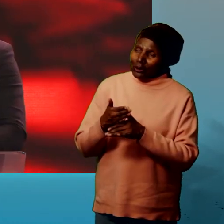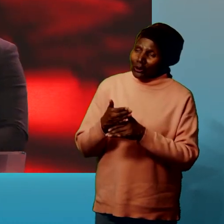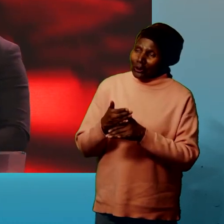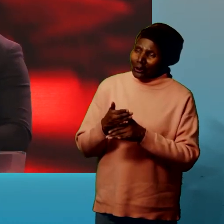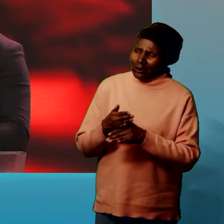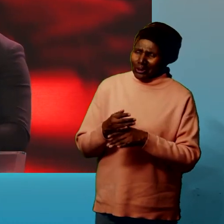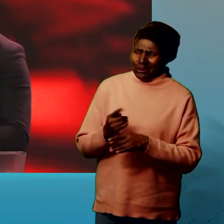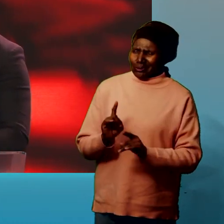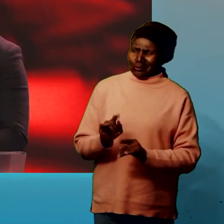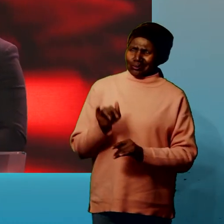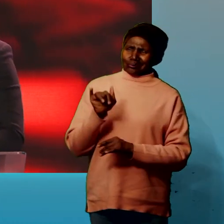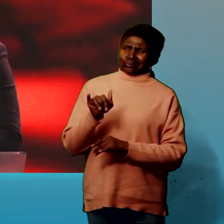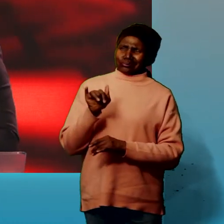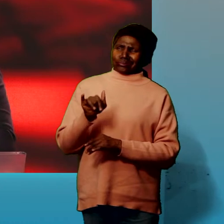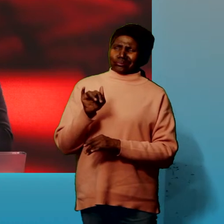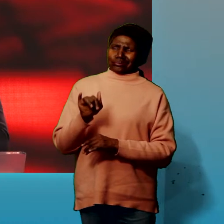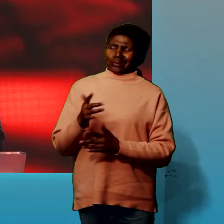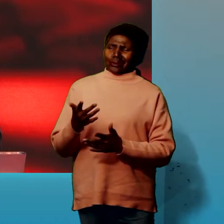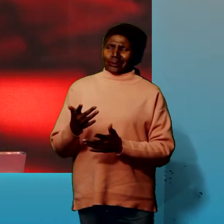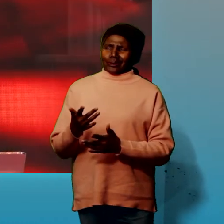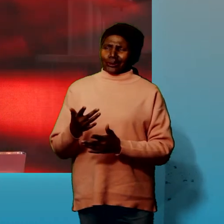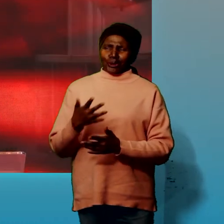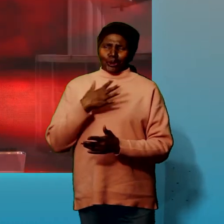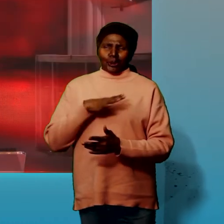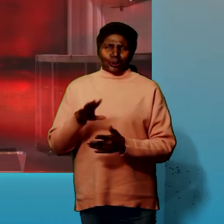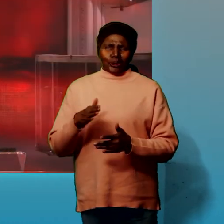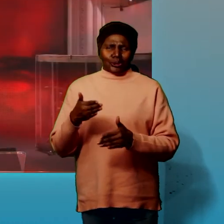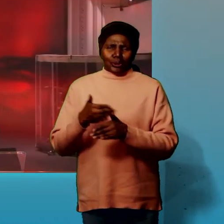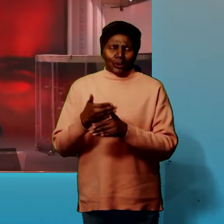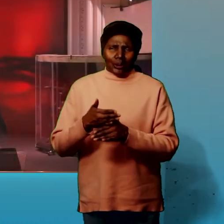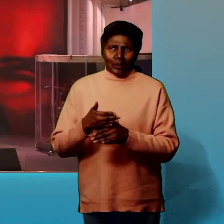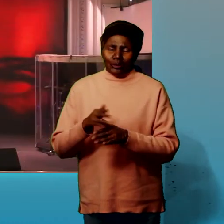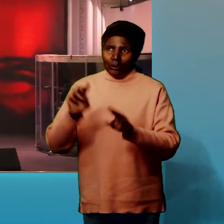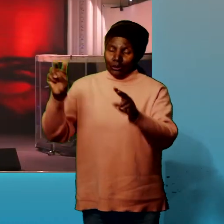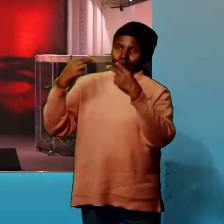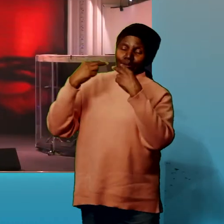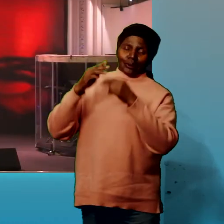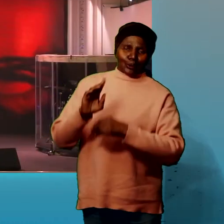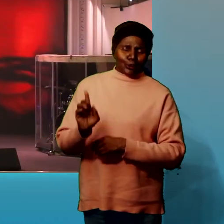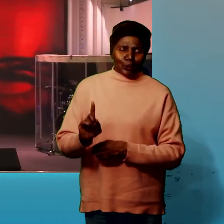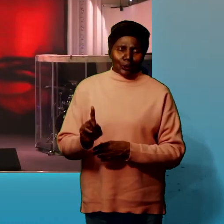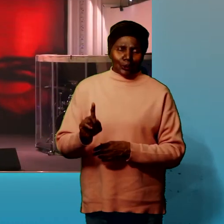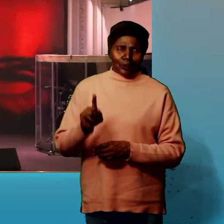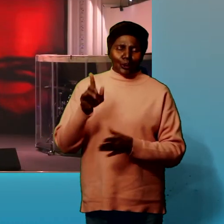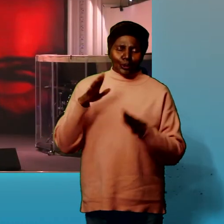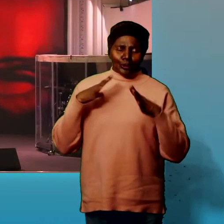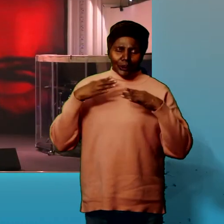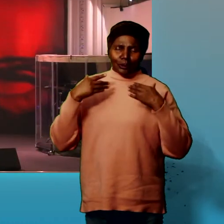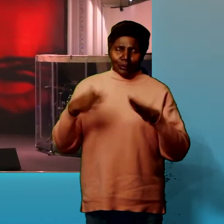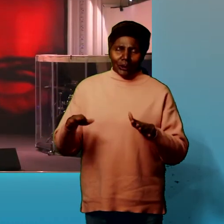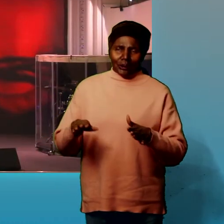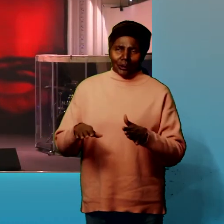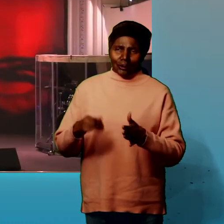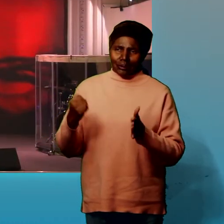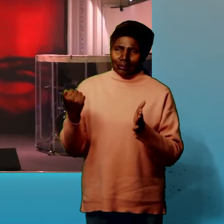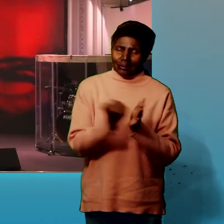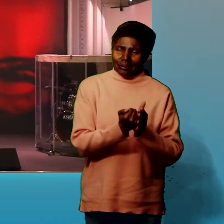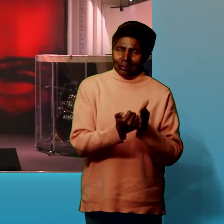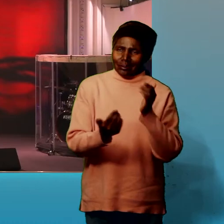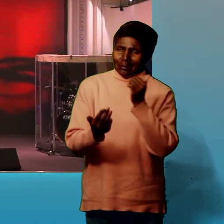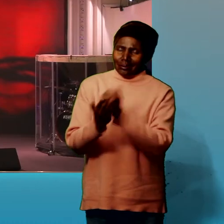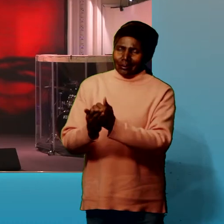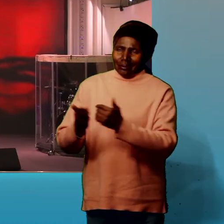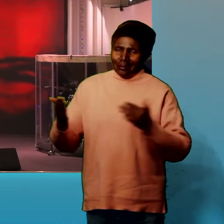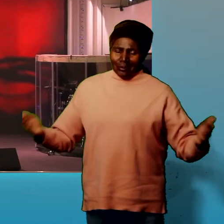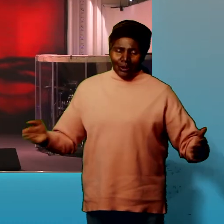to work for his affection or attention. That he's already paid the highest price. Your goal,